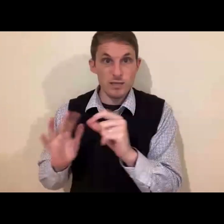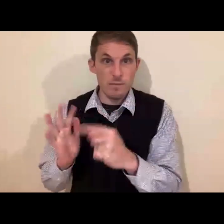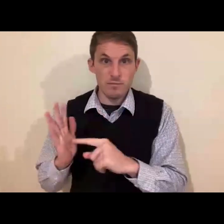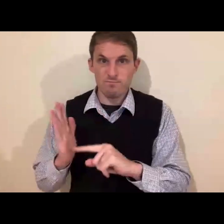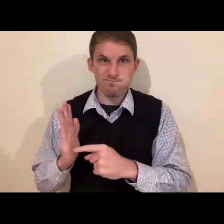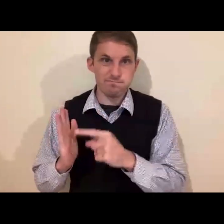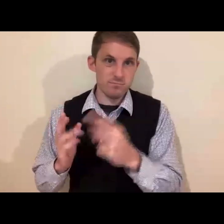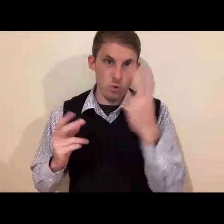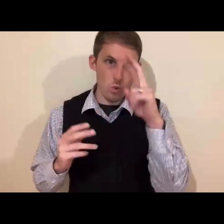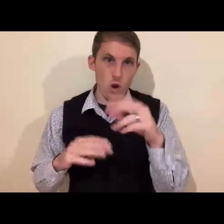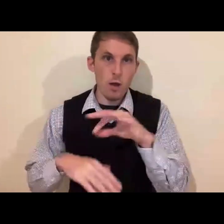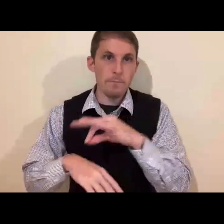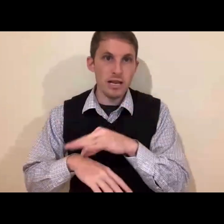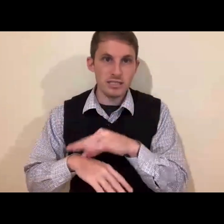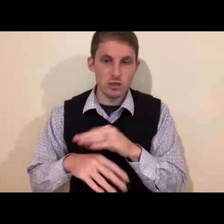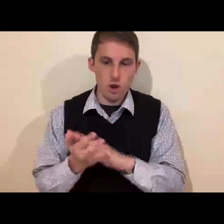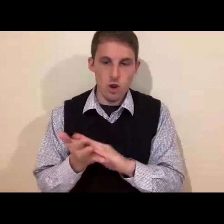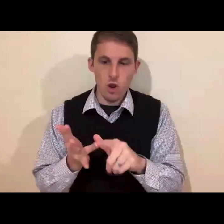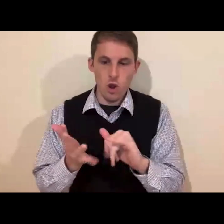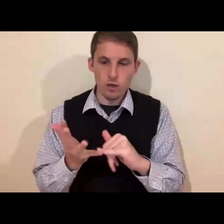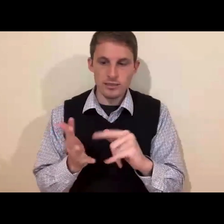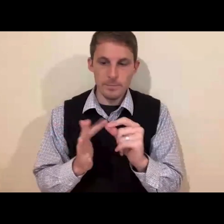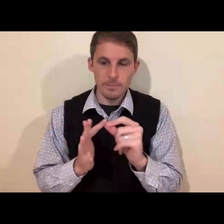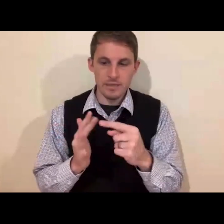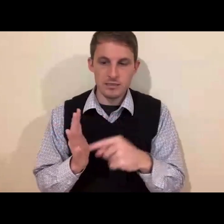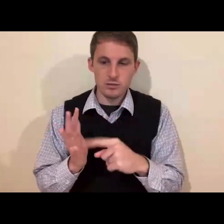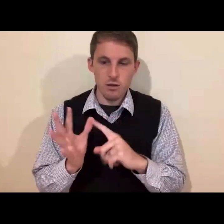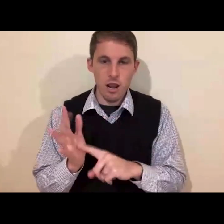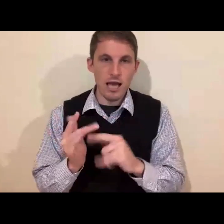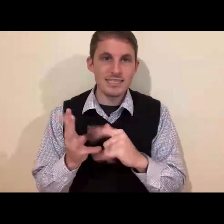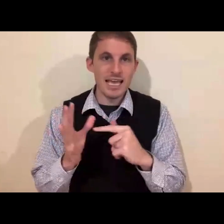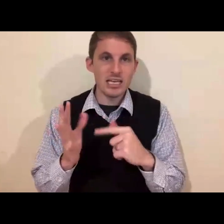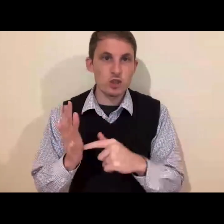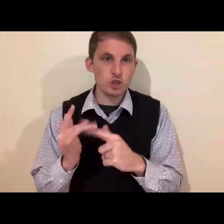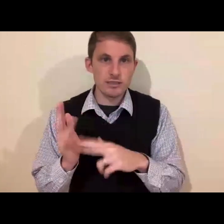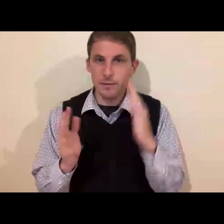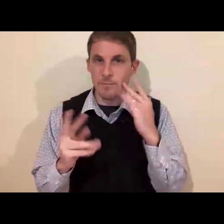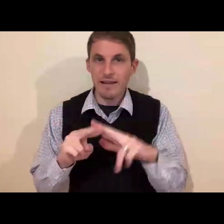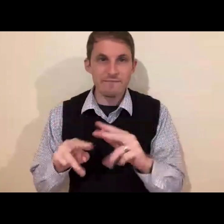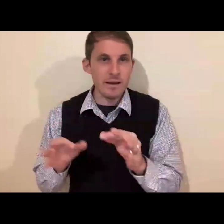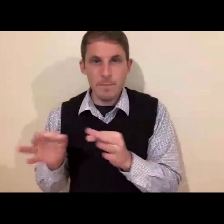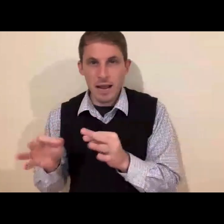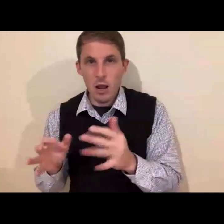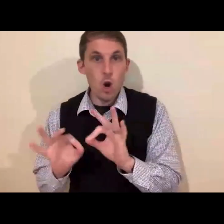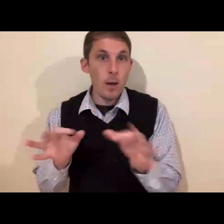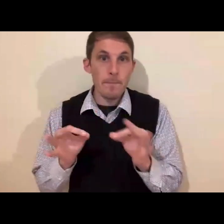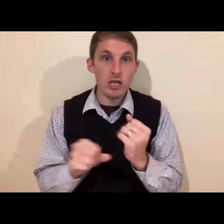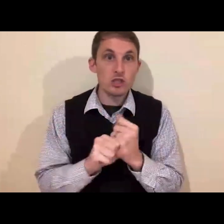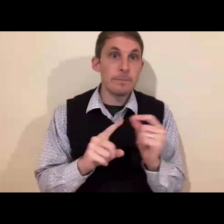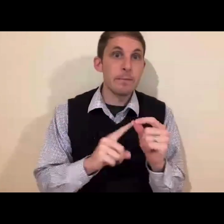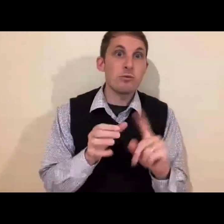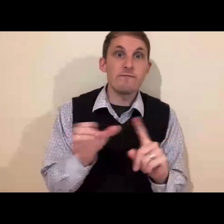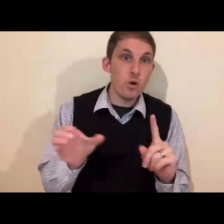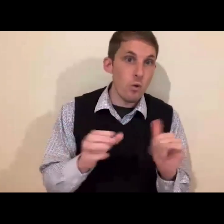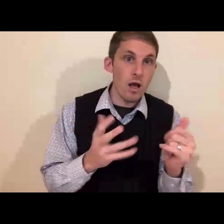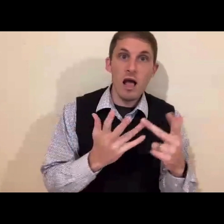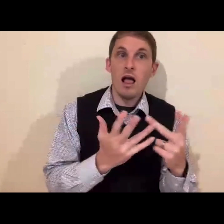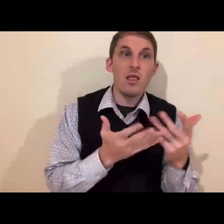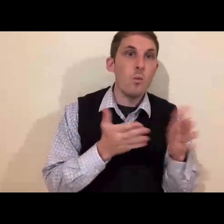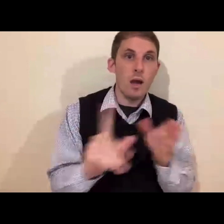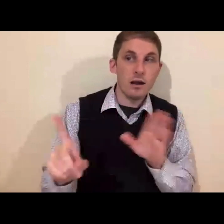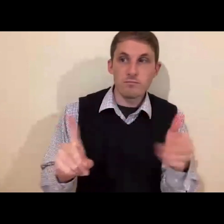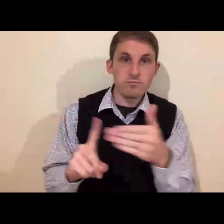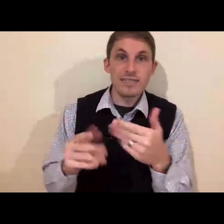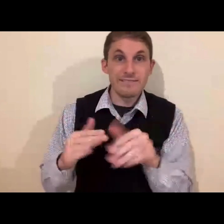as hospitalisation, and whether that was planned, unplanned, a GP referral, or the platform that's done through,